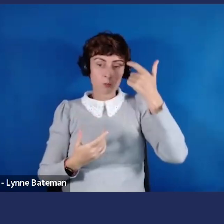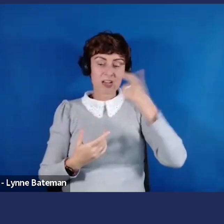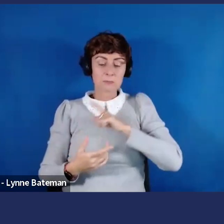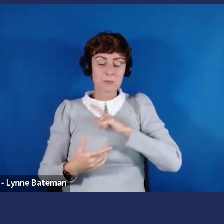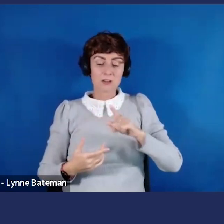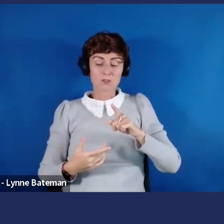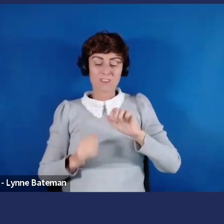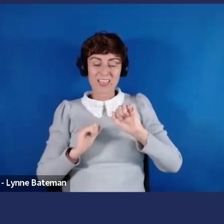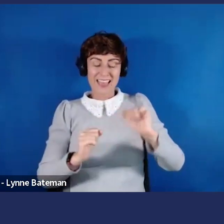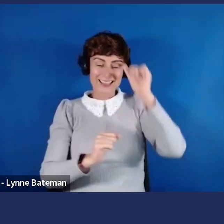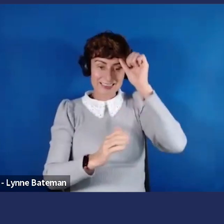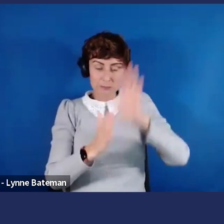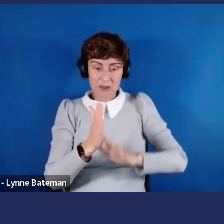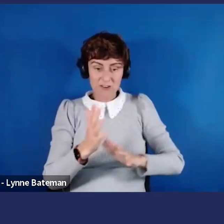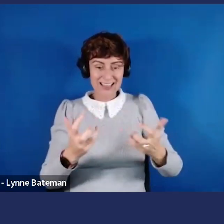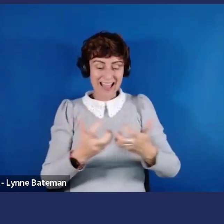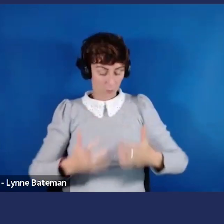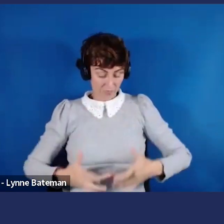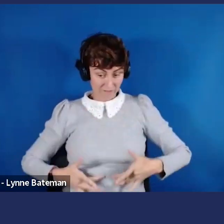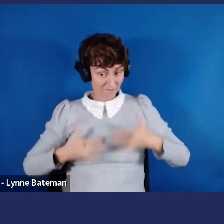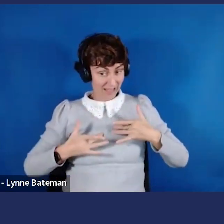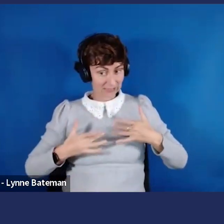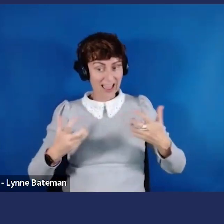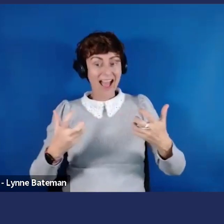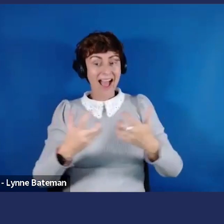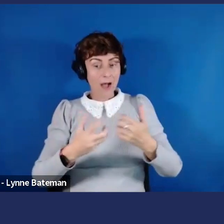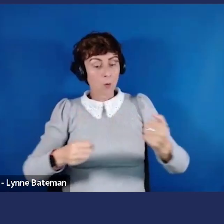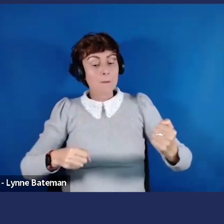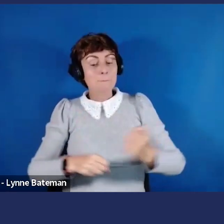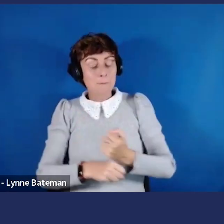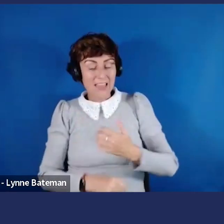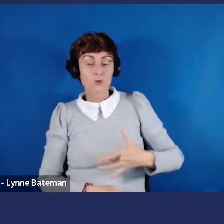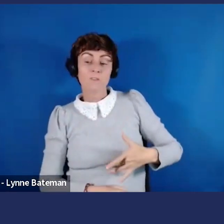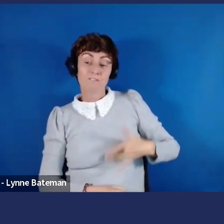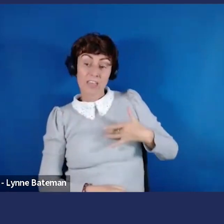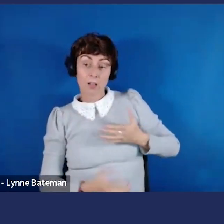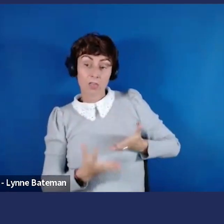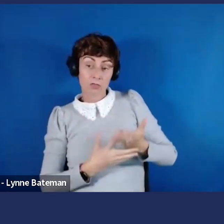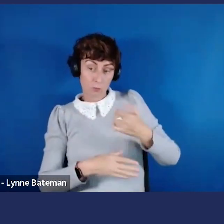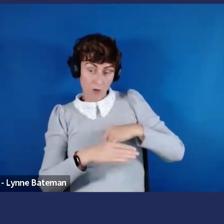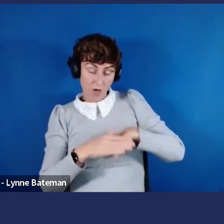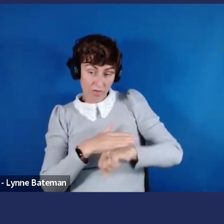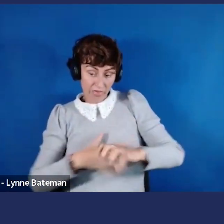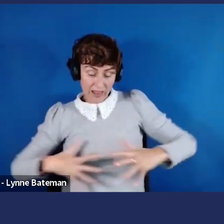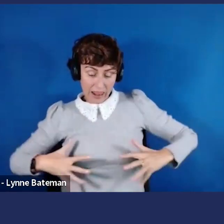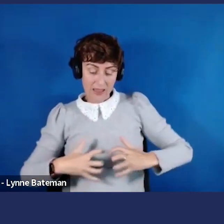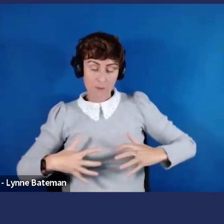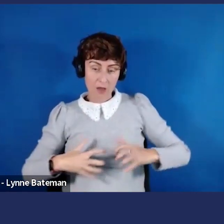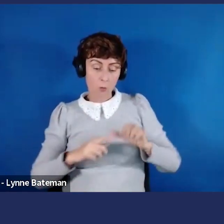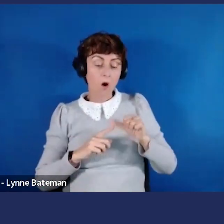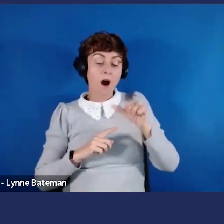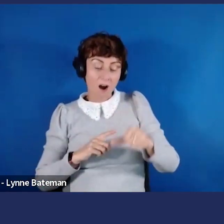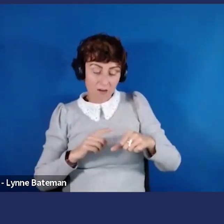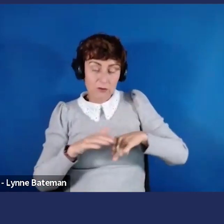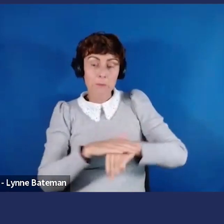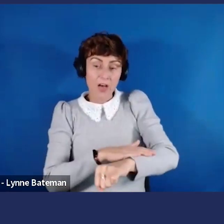experience, like how they felt, how they were made to feel during labor or during their birth or immediately